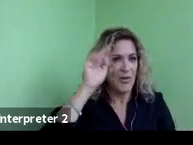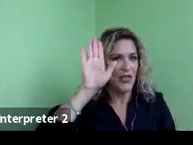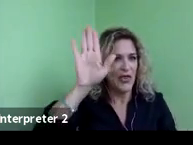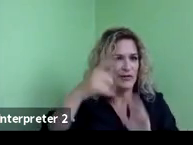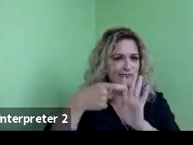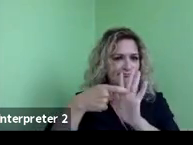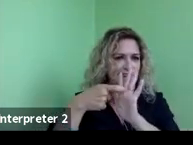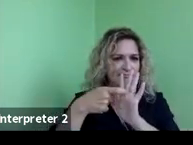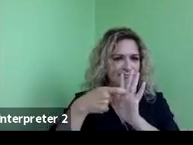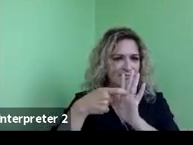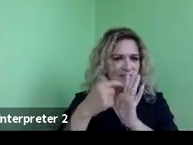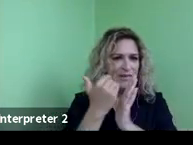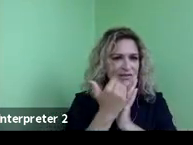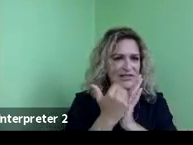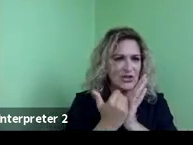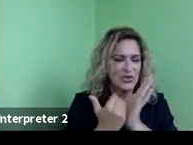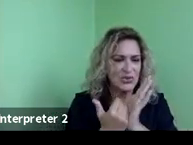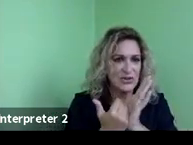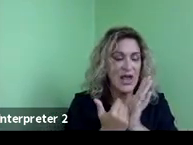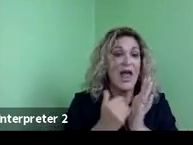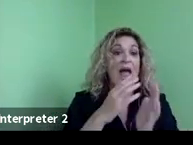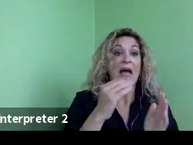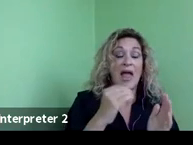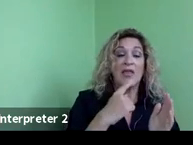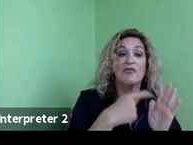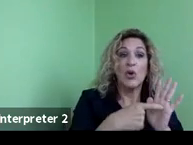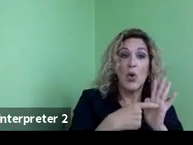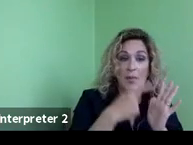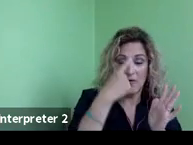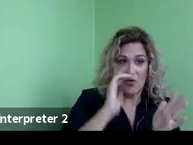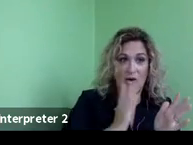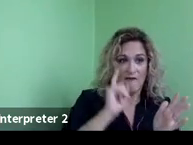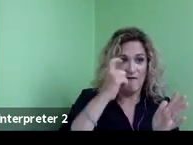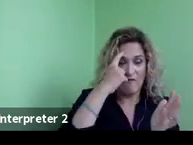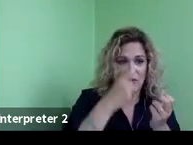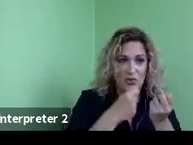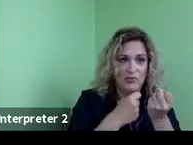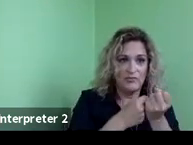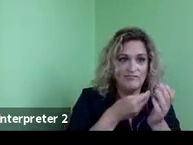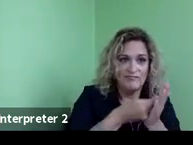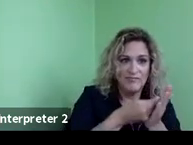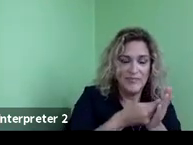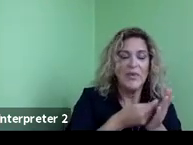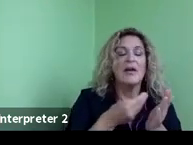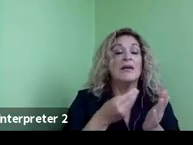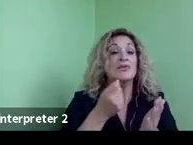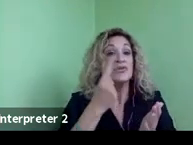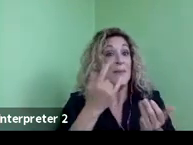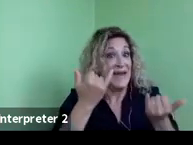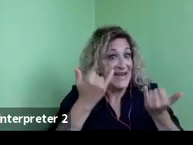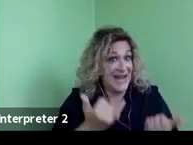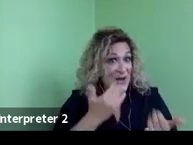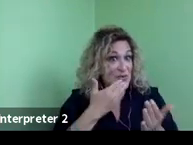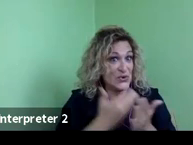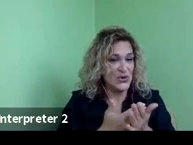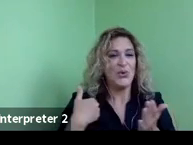of our federal funders. But the good news is we are now in compliance as of April of 2019. So